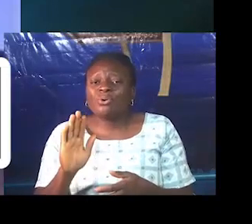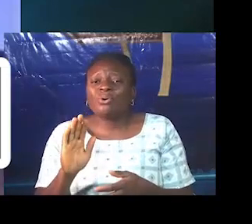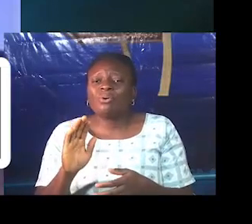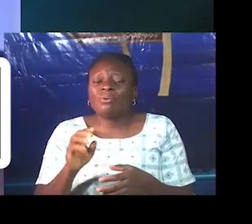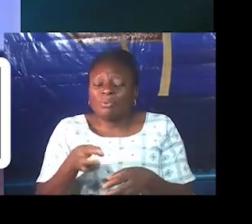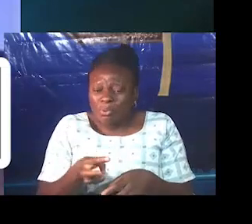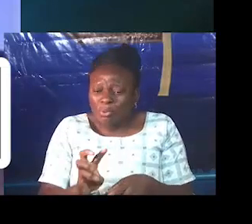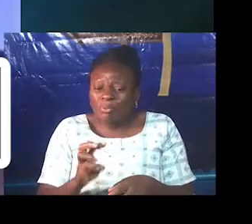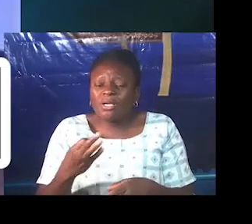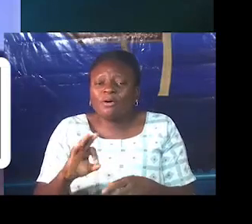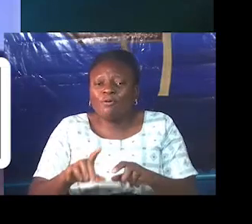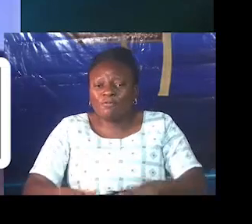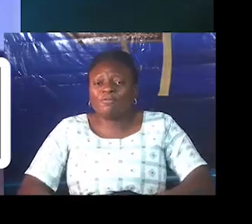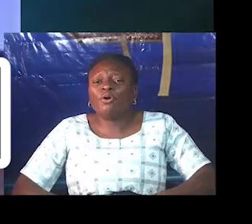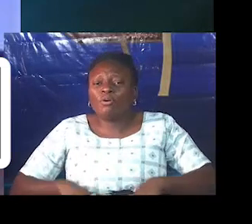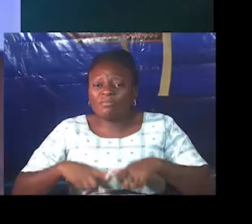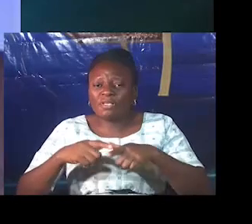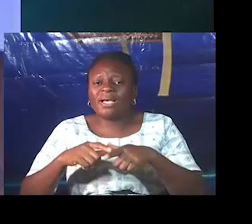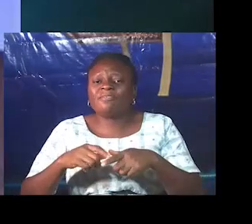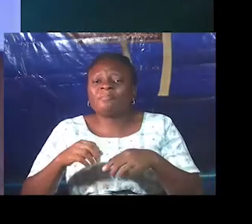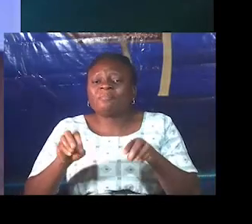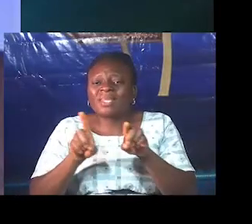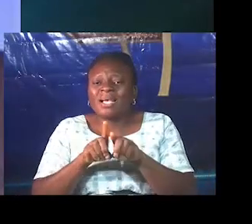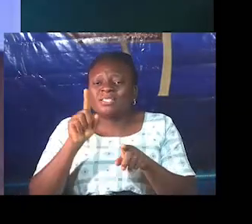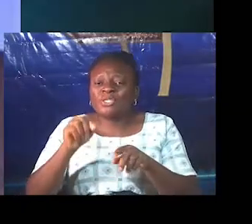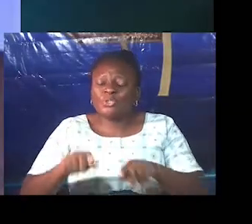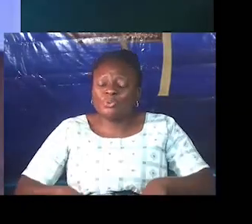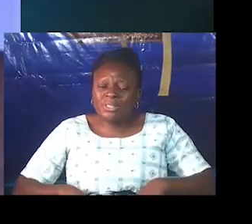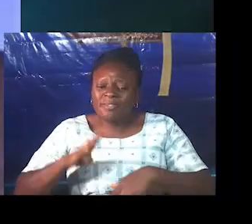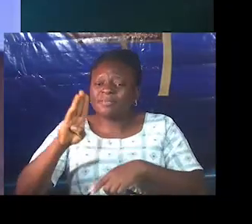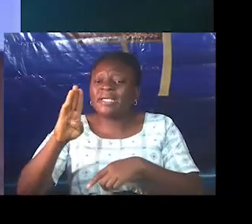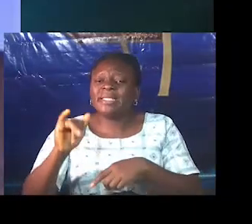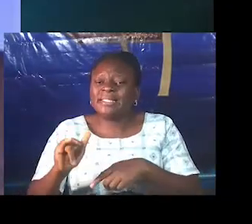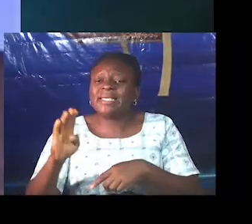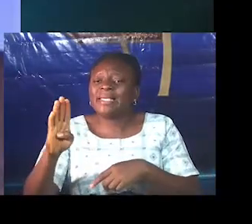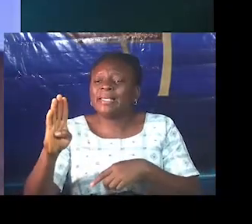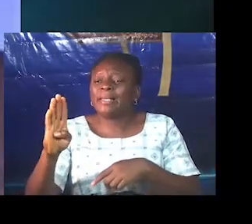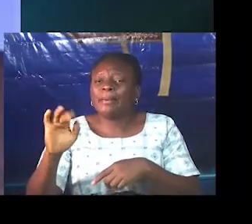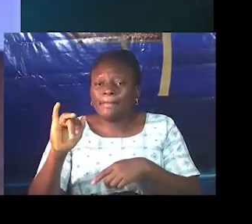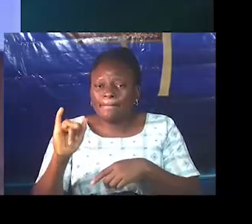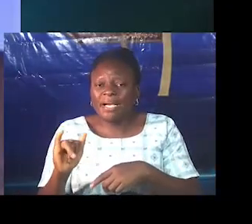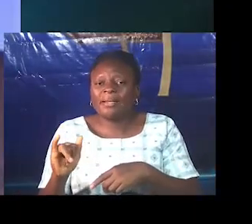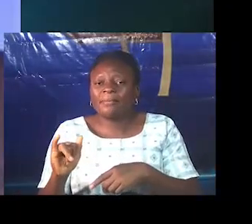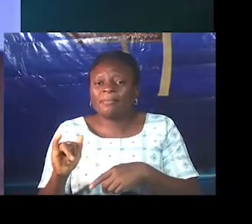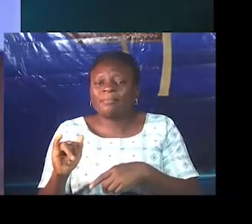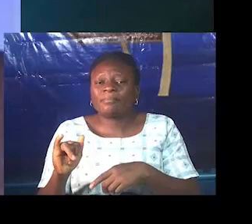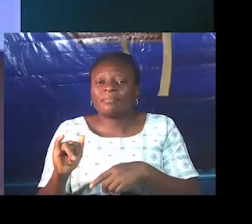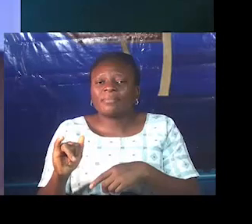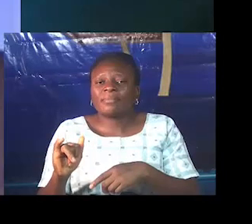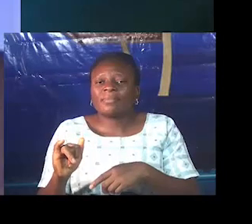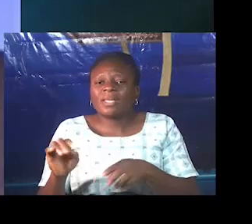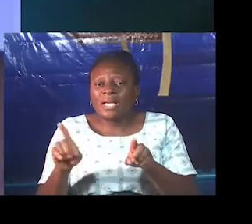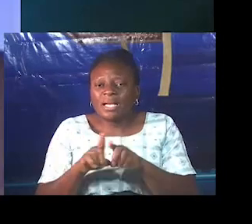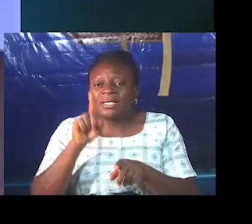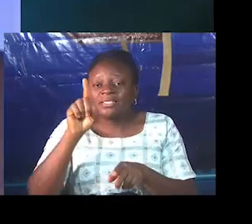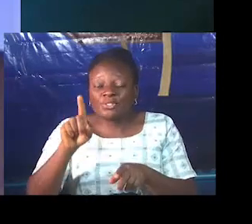continuous that you'll be knowing His voice day by day, moment after moment, step after step. So when it